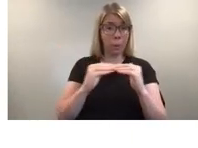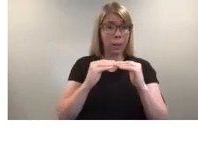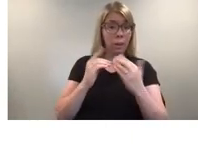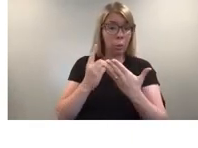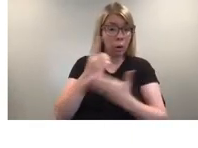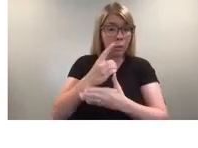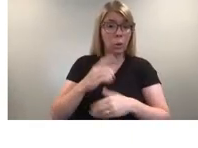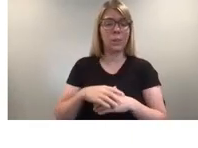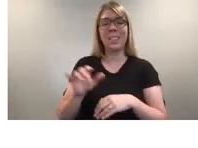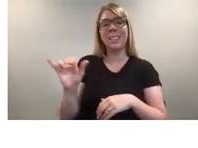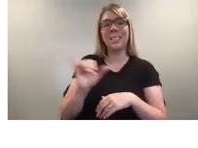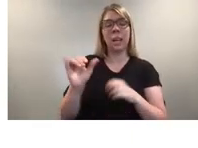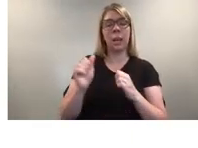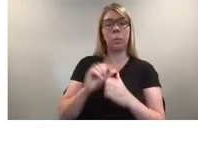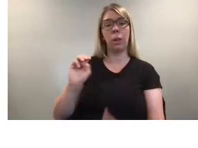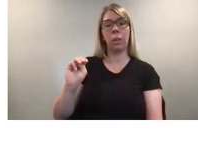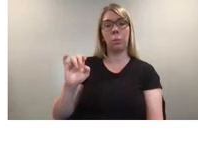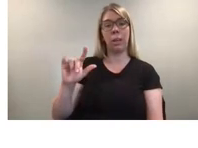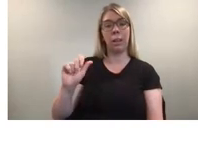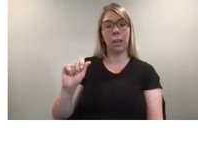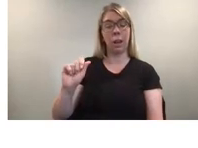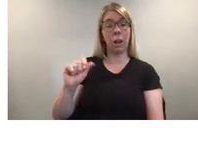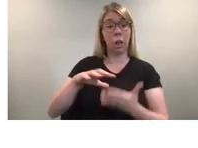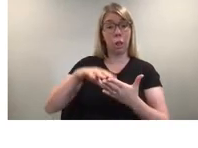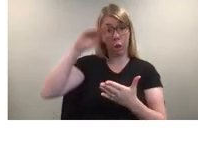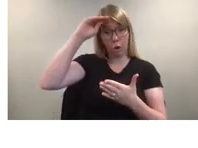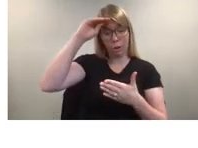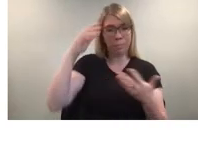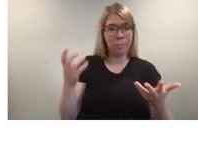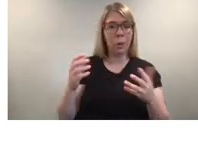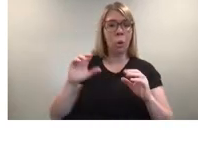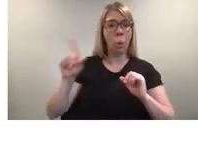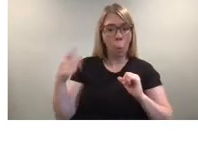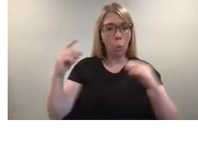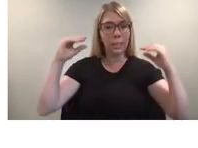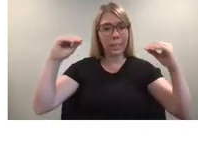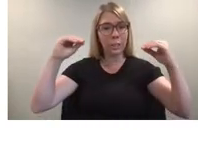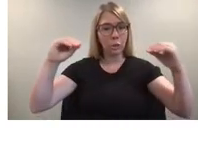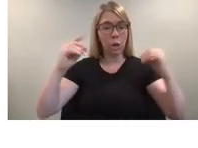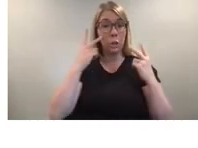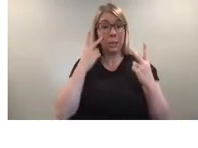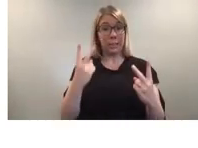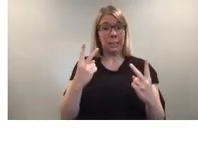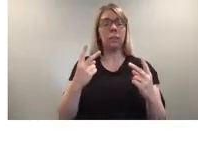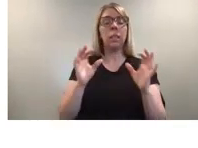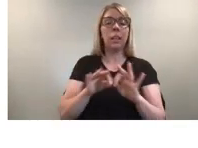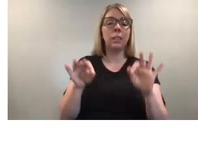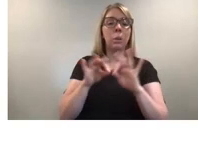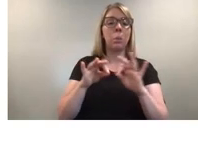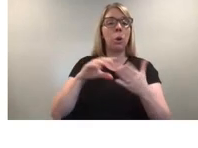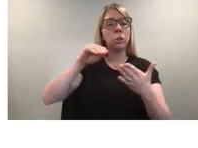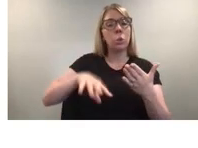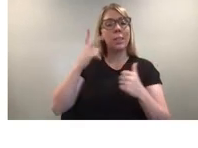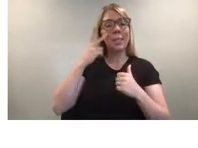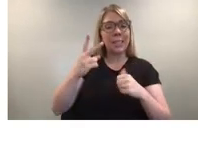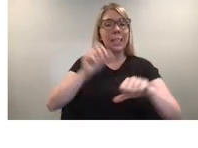creating media learning objects that only, you know, an instructor sees. And so it's so important to for students to see each other's work and interact with